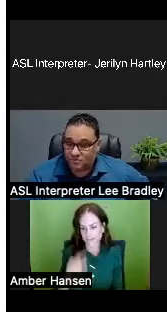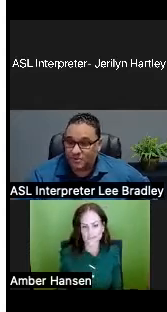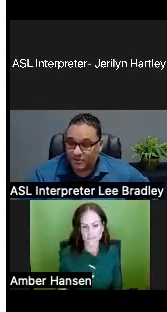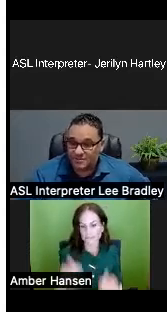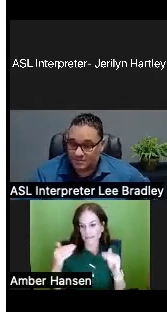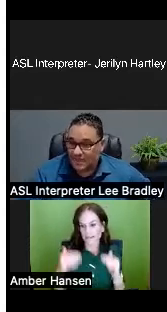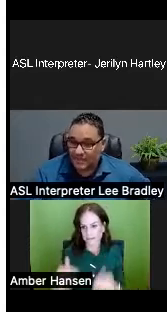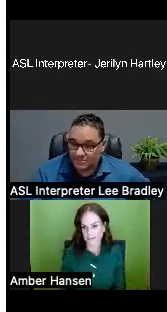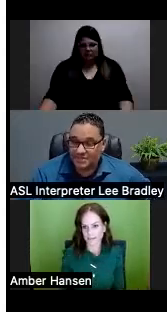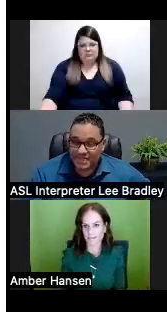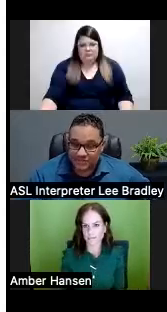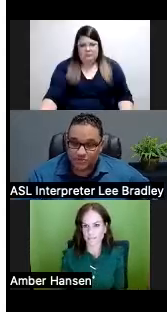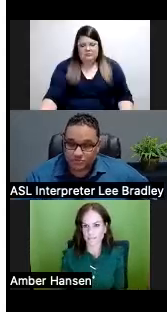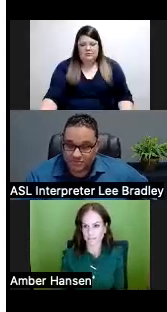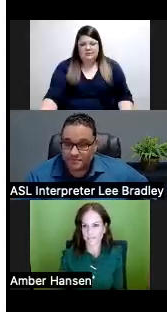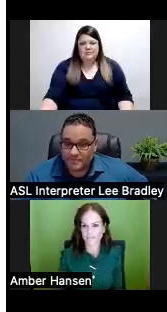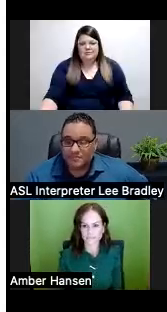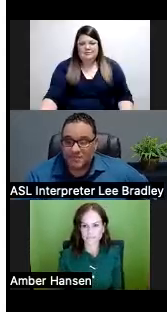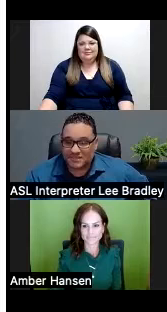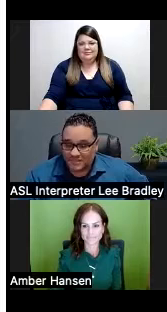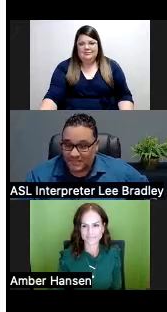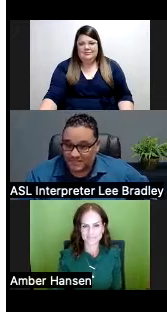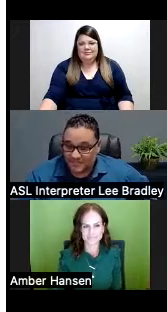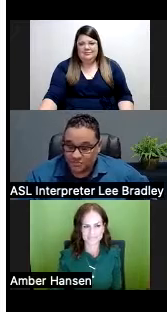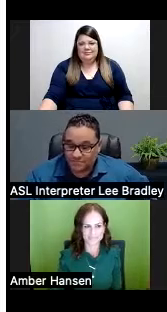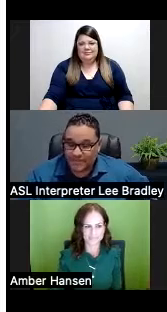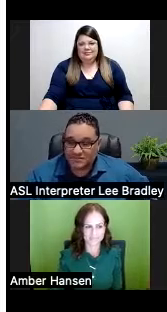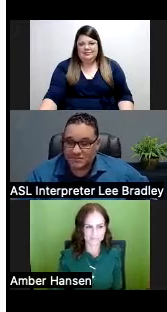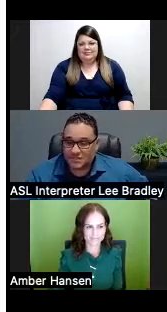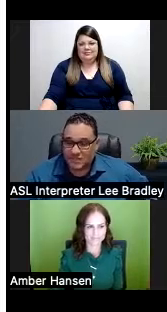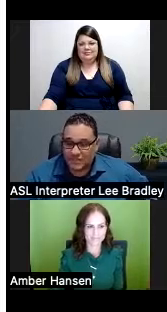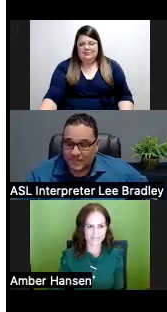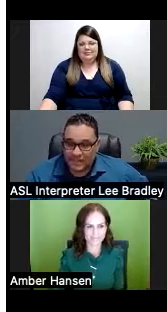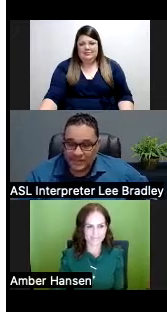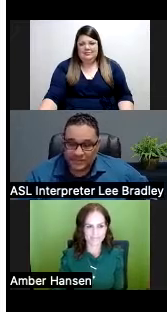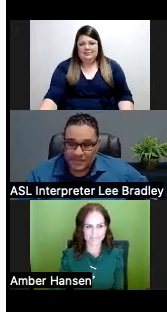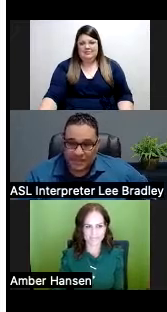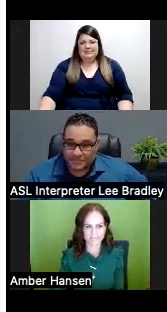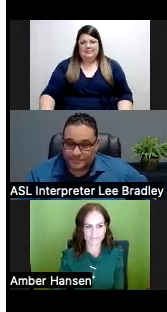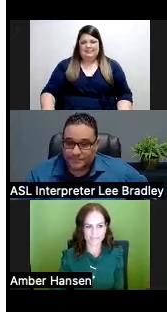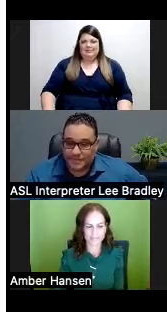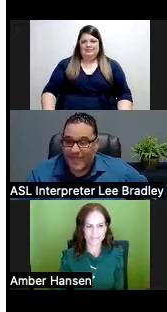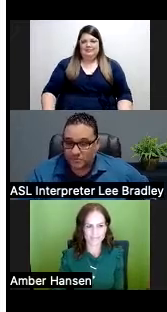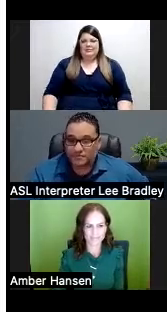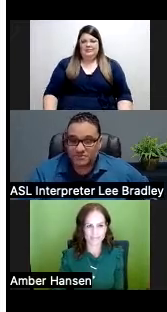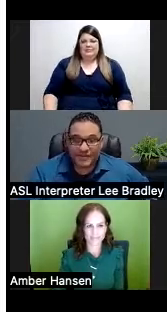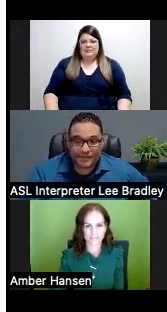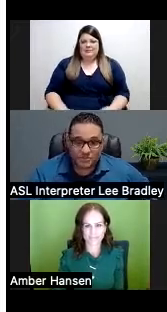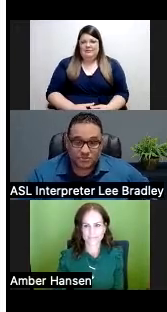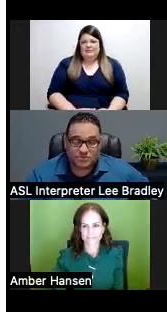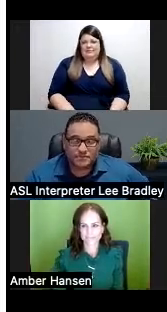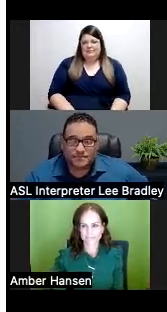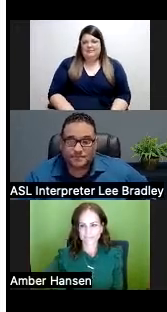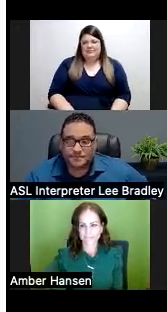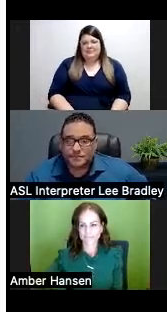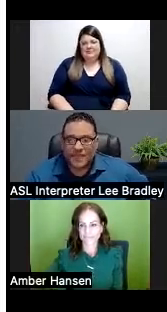native to American Sign Language and deaf users because it is visually based and natural for sign language